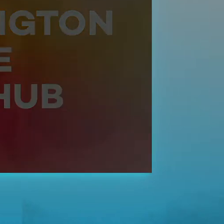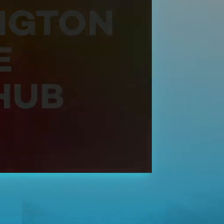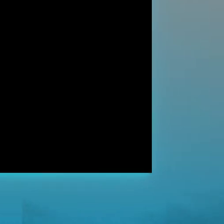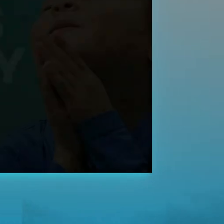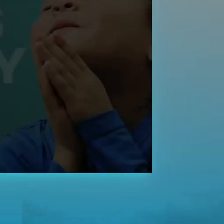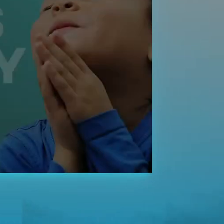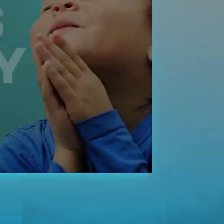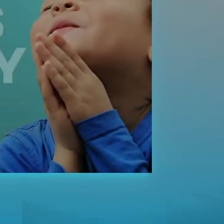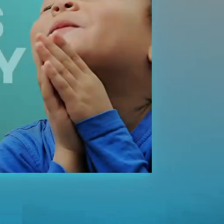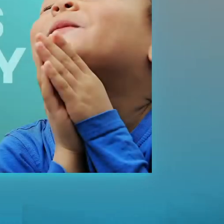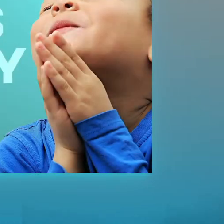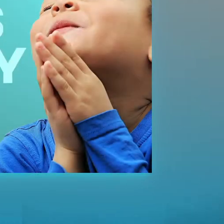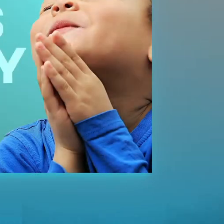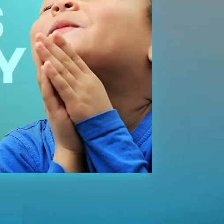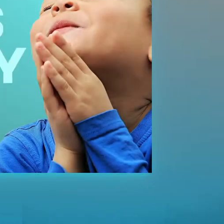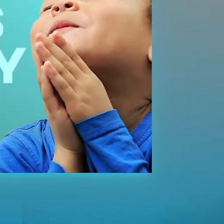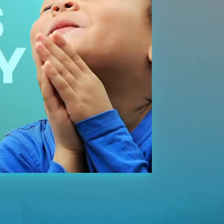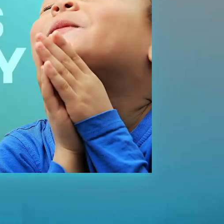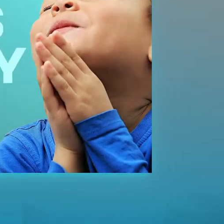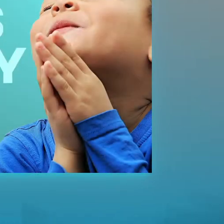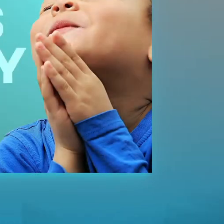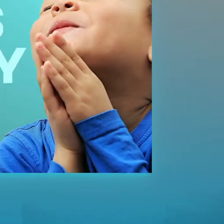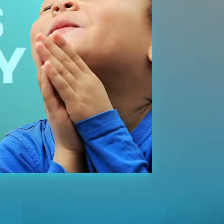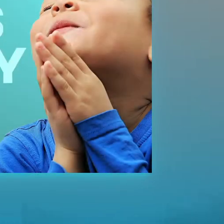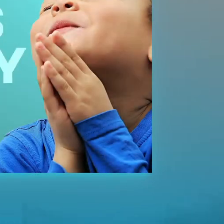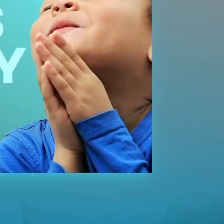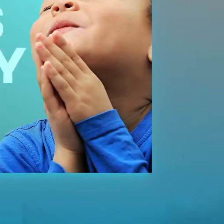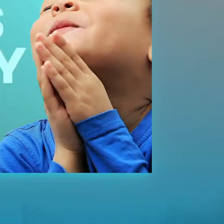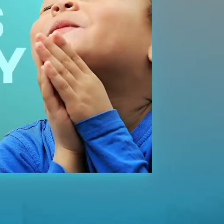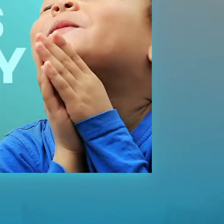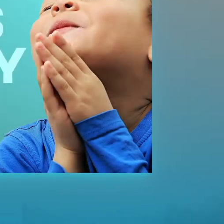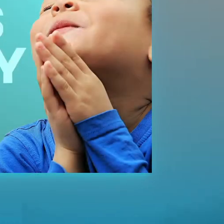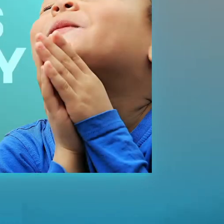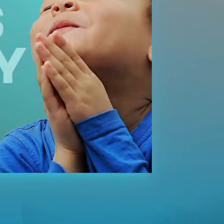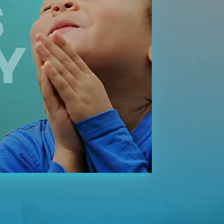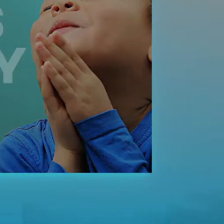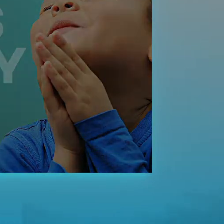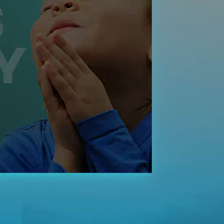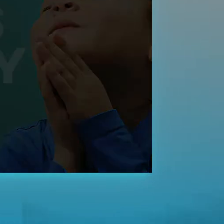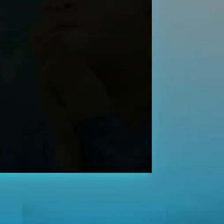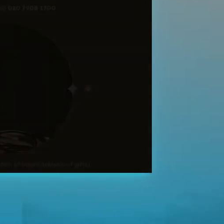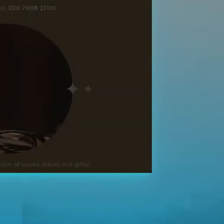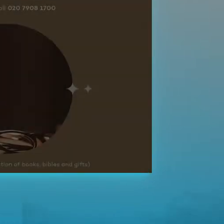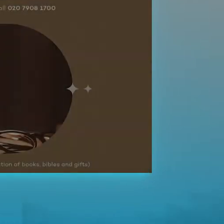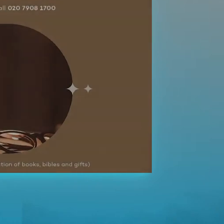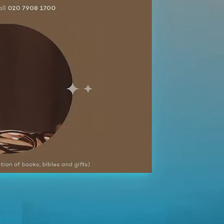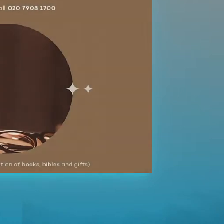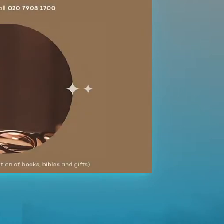The lover of my soul, and the lover of my soul, Creator God.